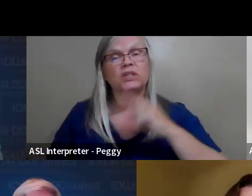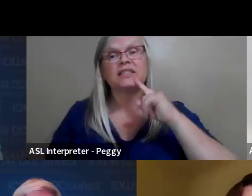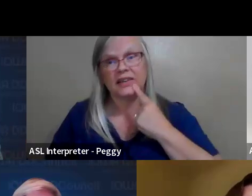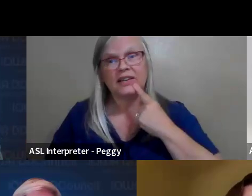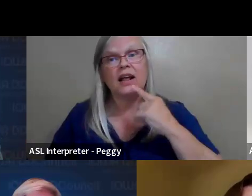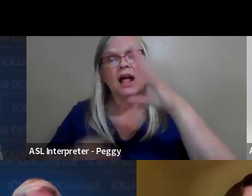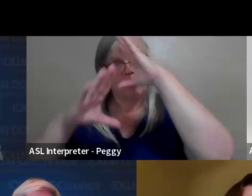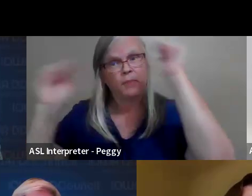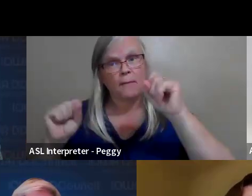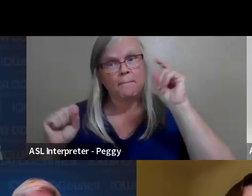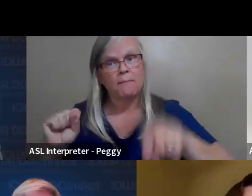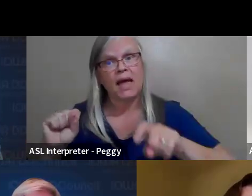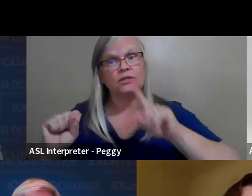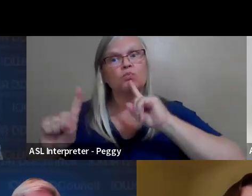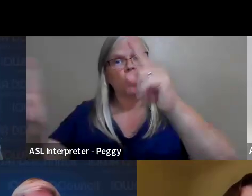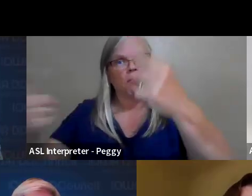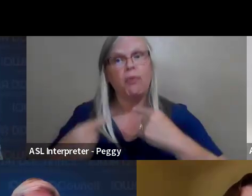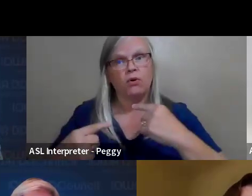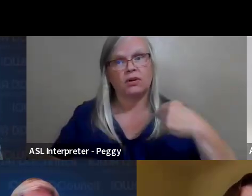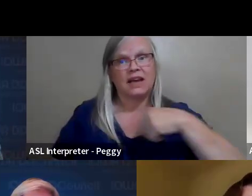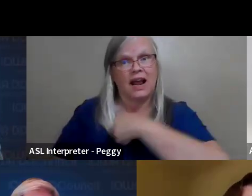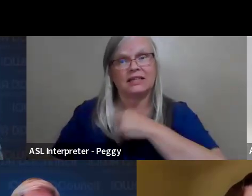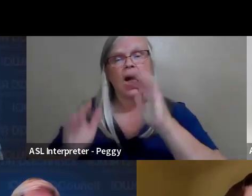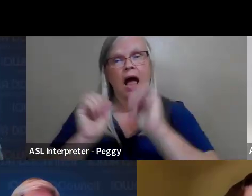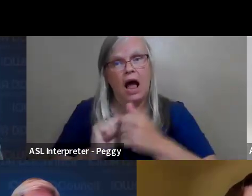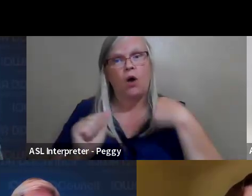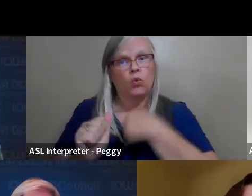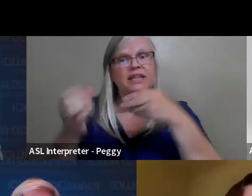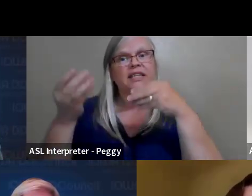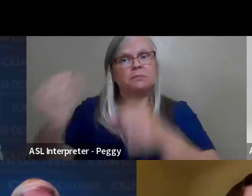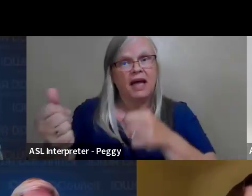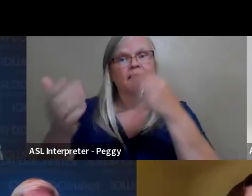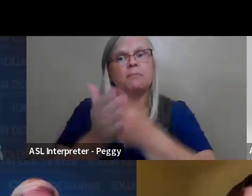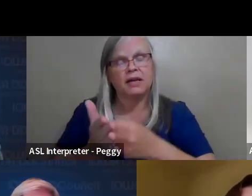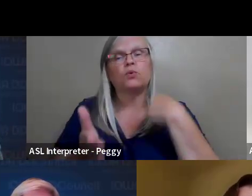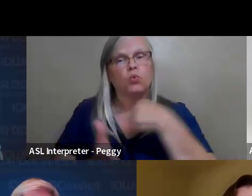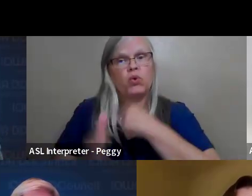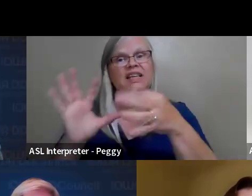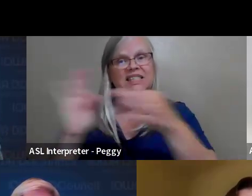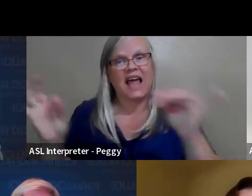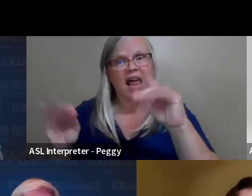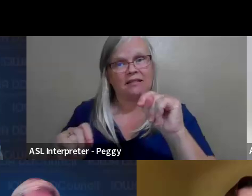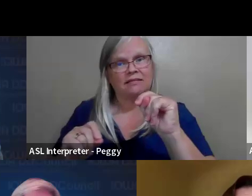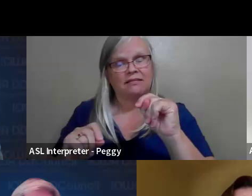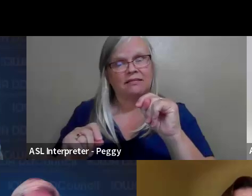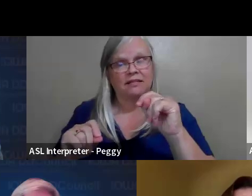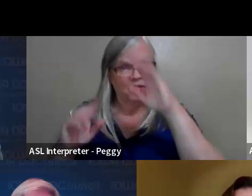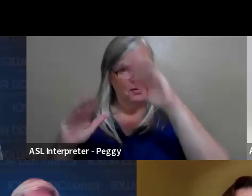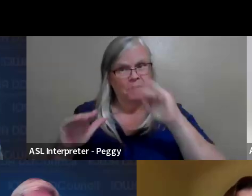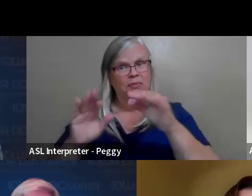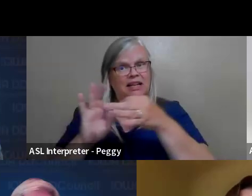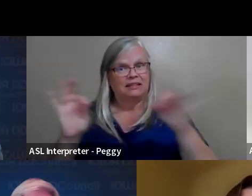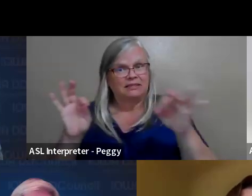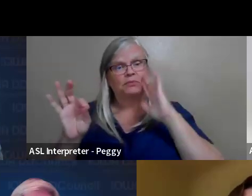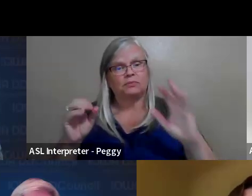president needs to report back to us and spend the money we say the way we say it. So we're hoping to see that language survive the